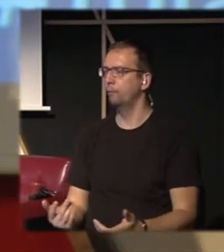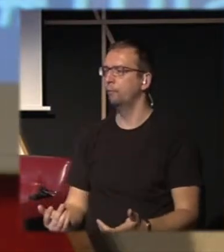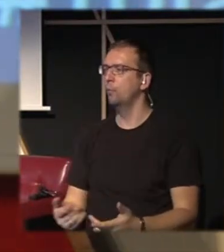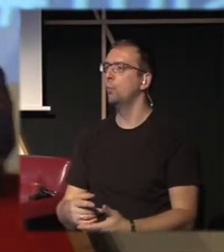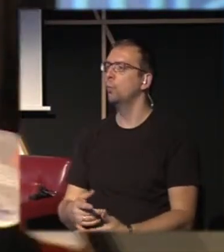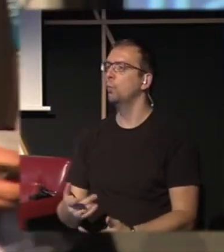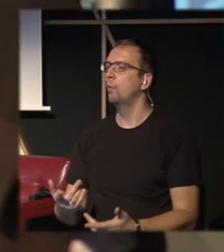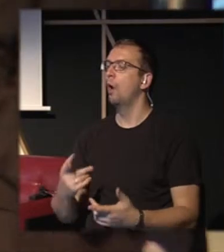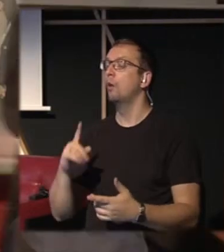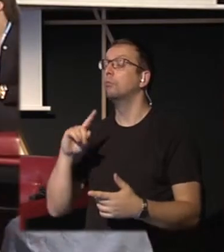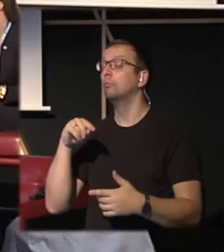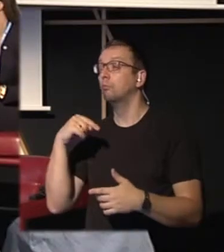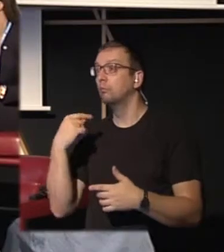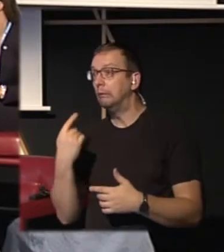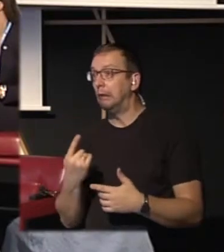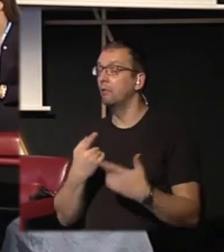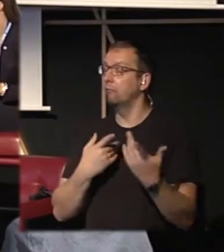Thank you.